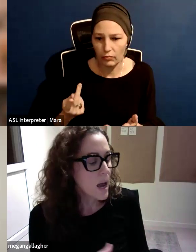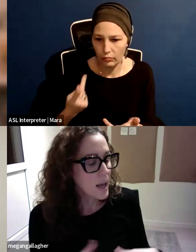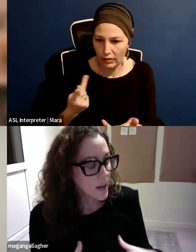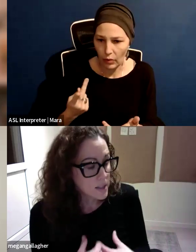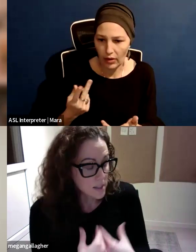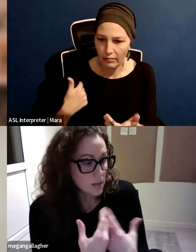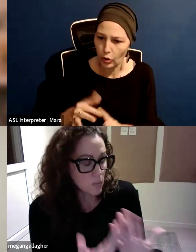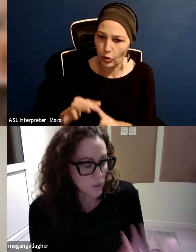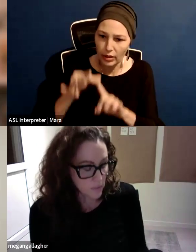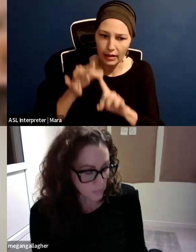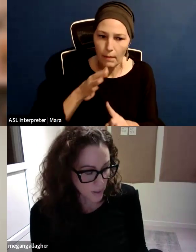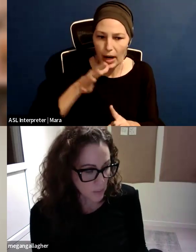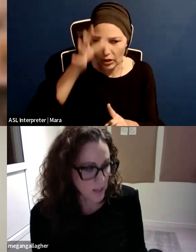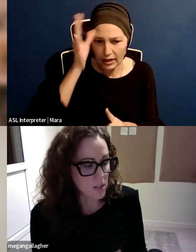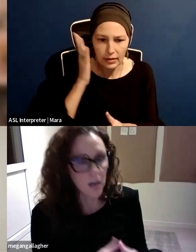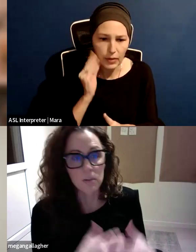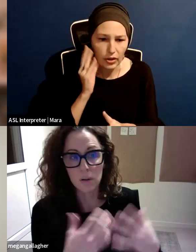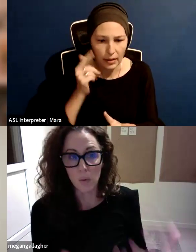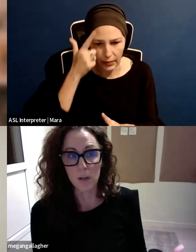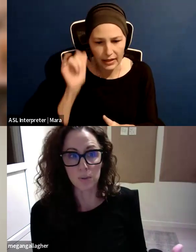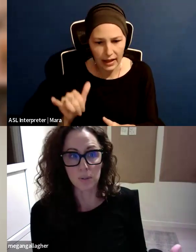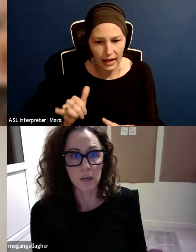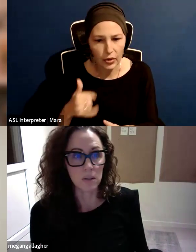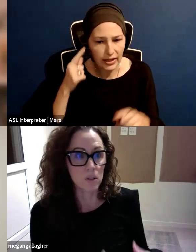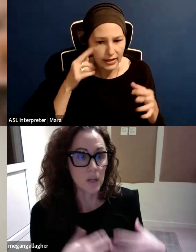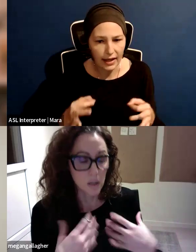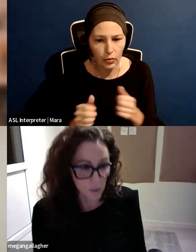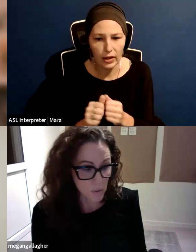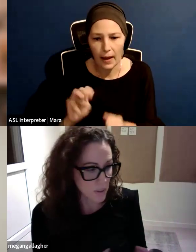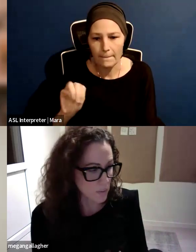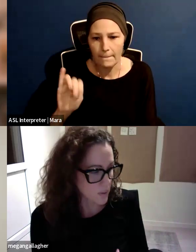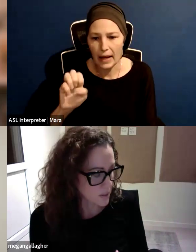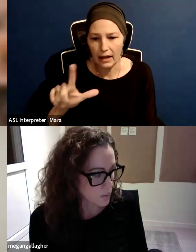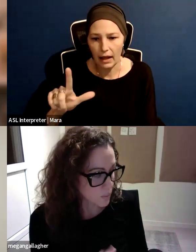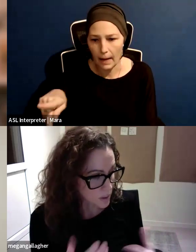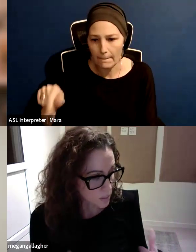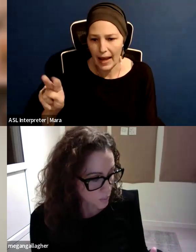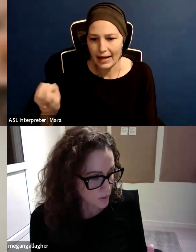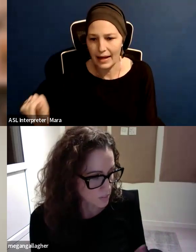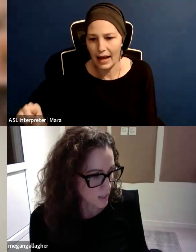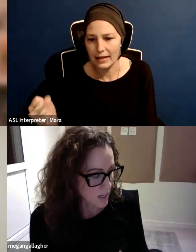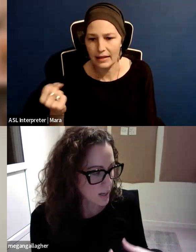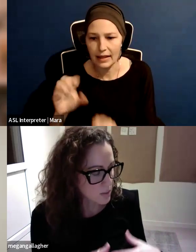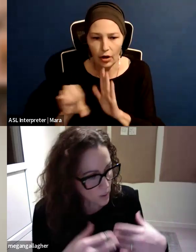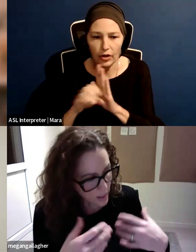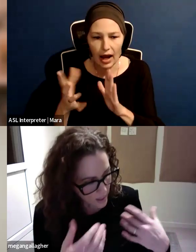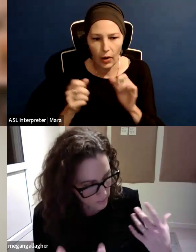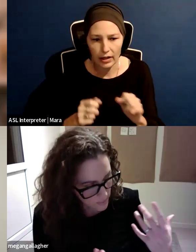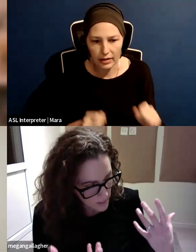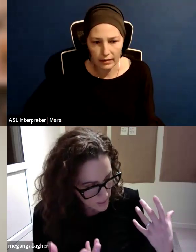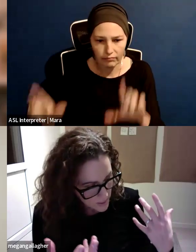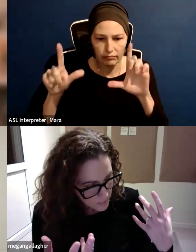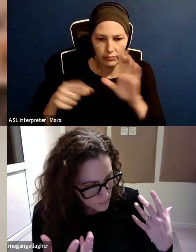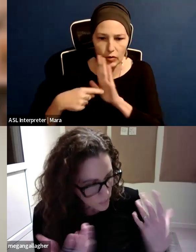that. And I decided with Michael Pena's character, I wanted to put that on the screen. And I knew that there were things that were really important to me. And the more I